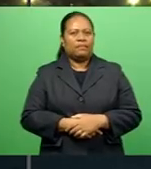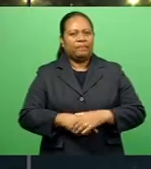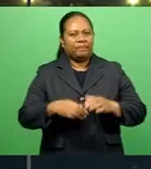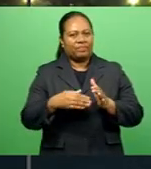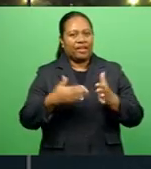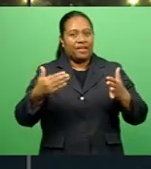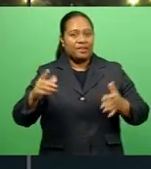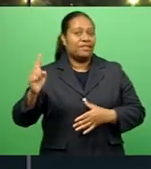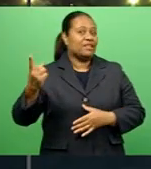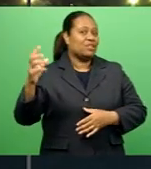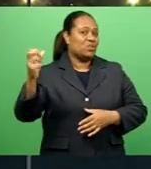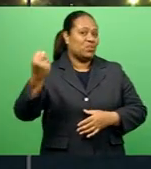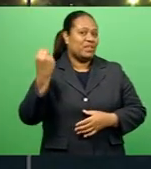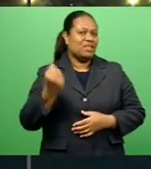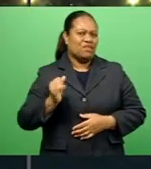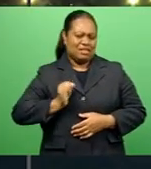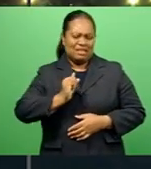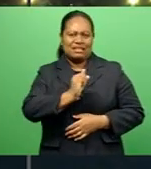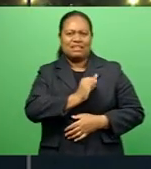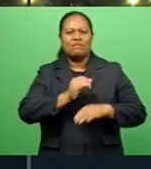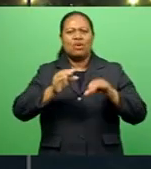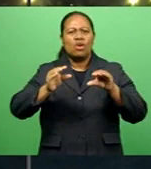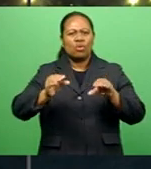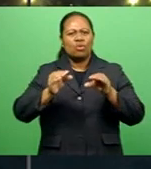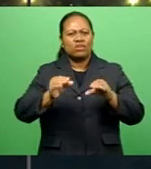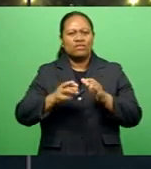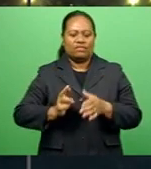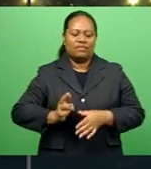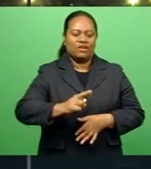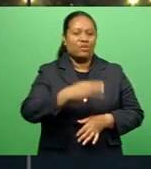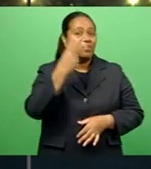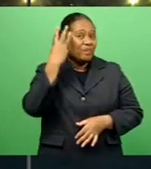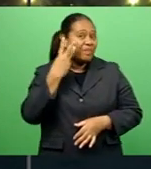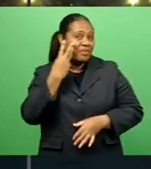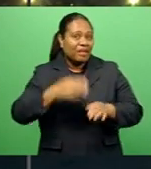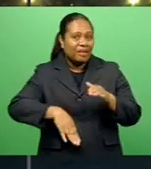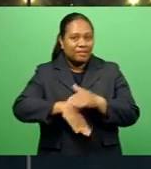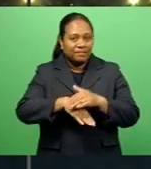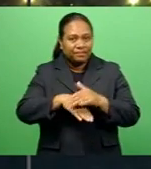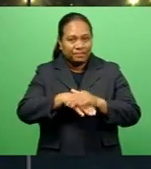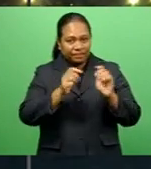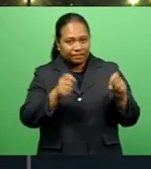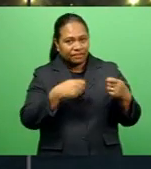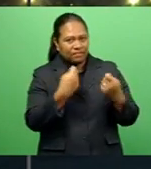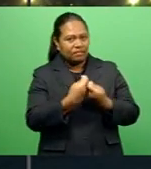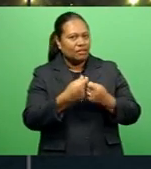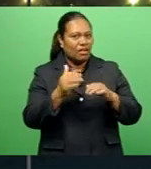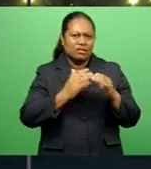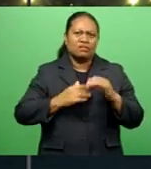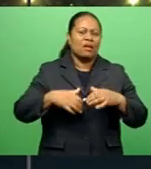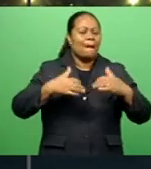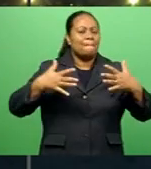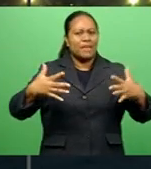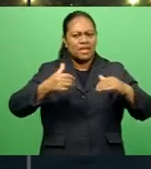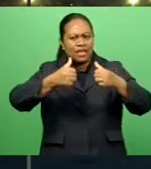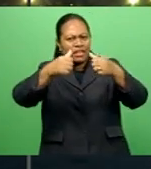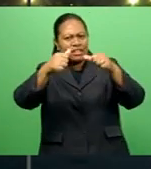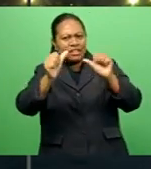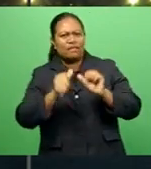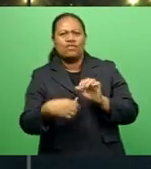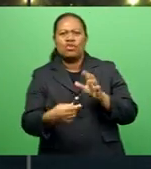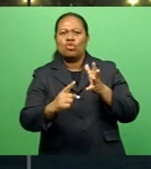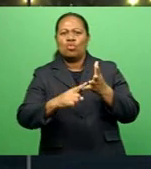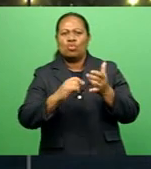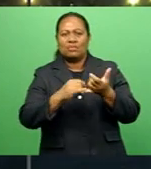Getting his first win as the interim coach for the Rewa women's football side is a milestone achievement for Usaya